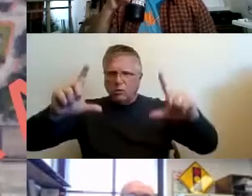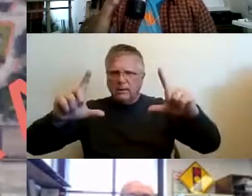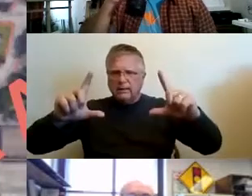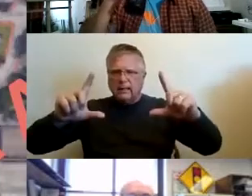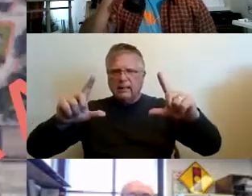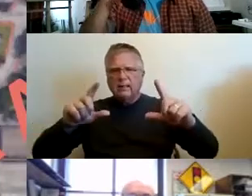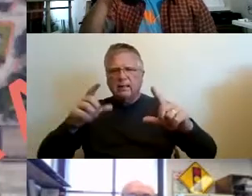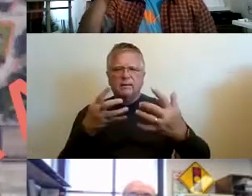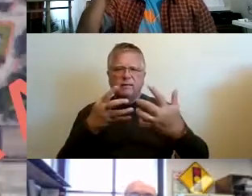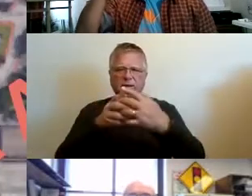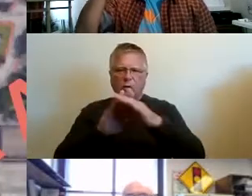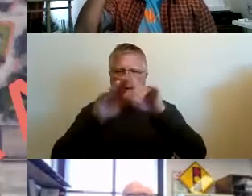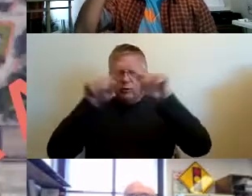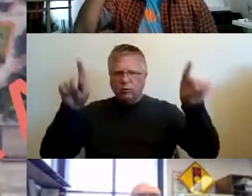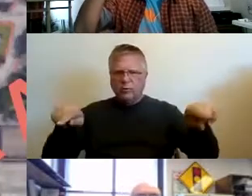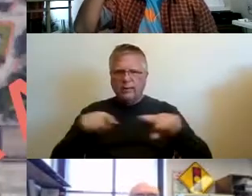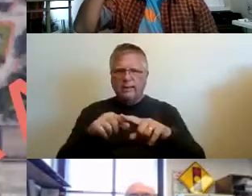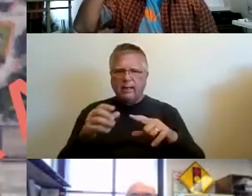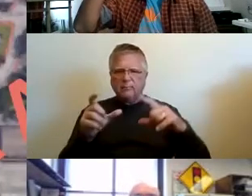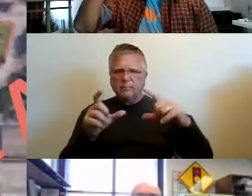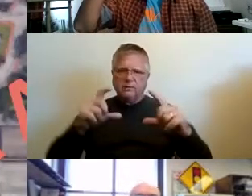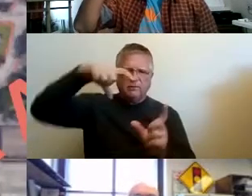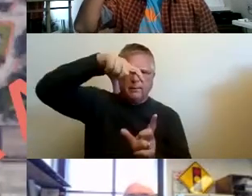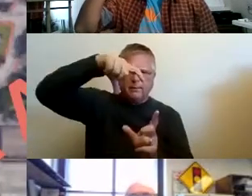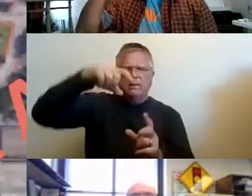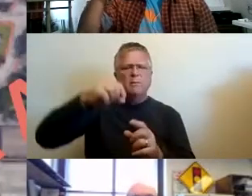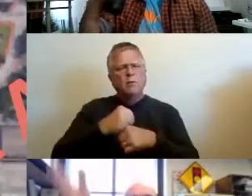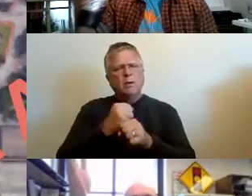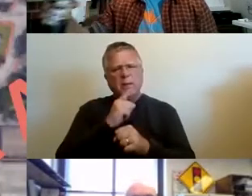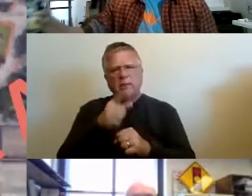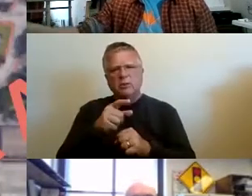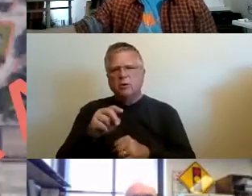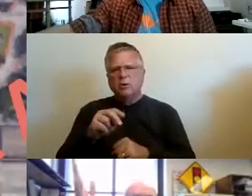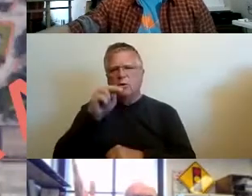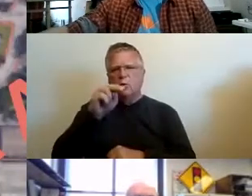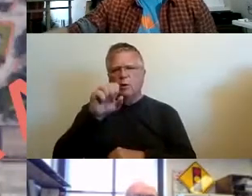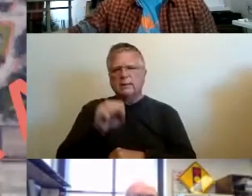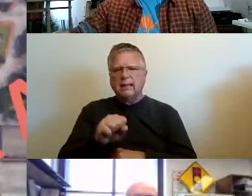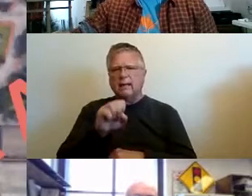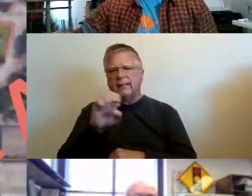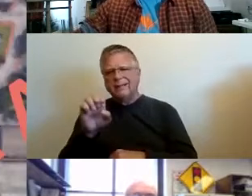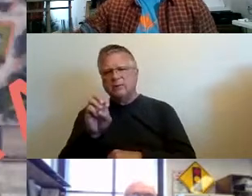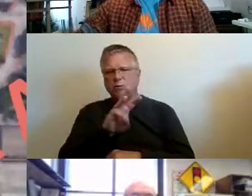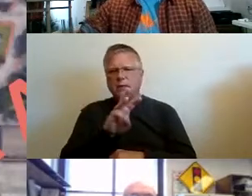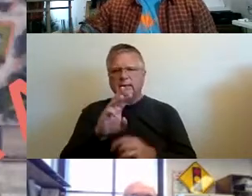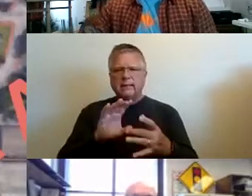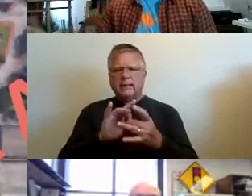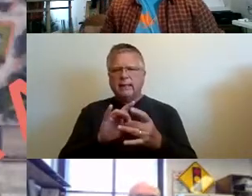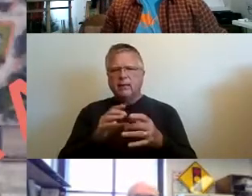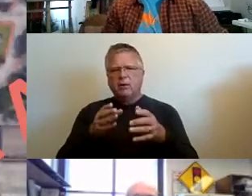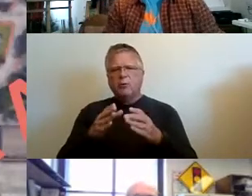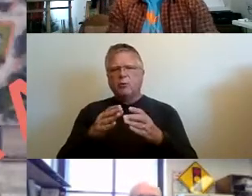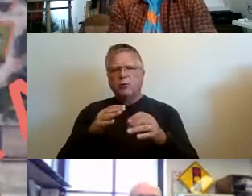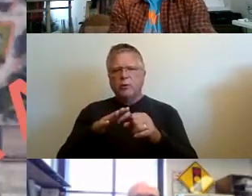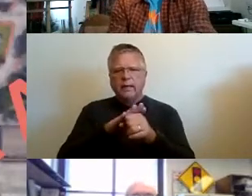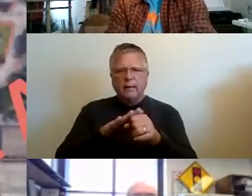is important to understand that we want to make sure we are making both north-south and east-west connections through the neighborhood by